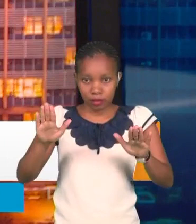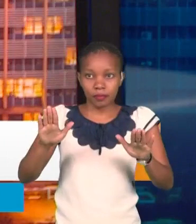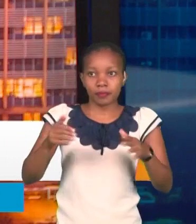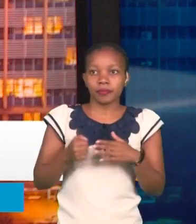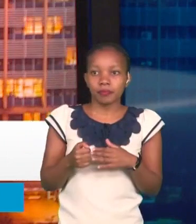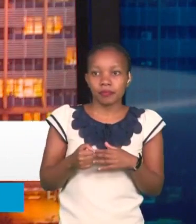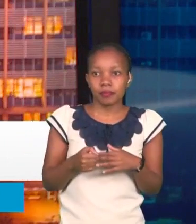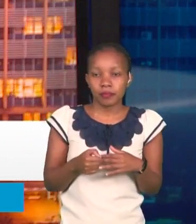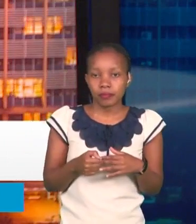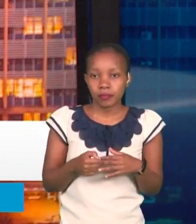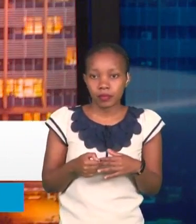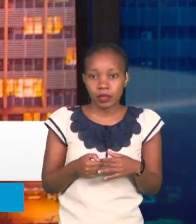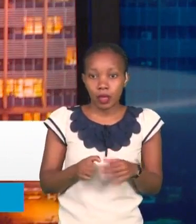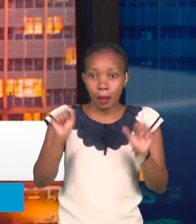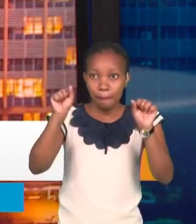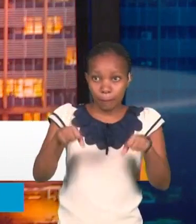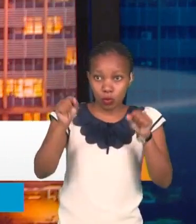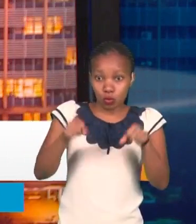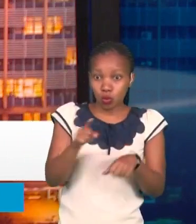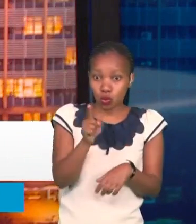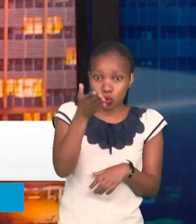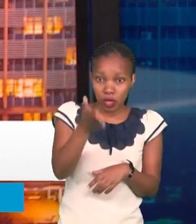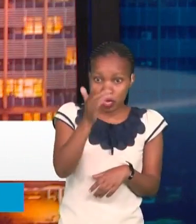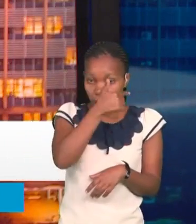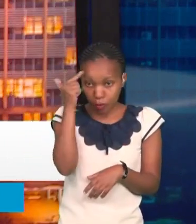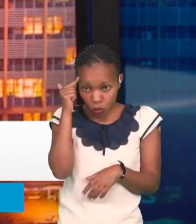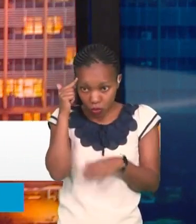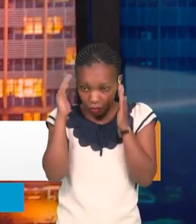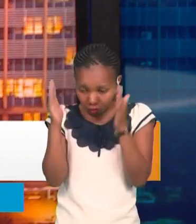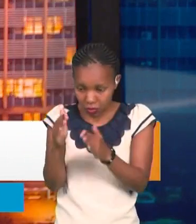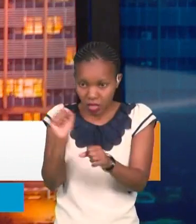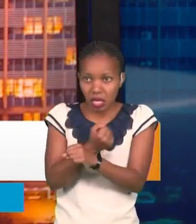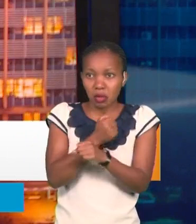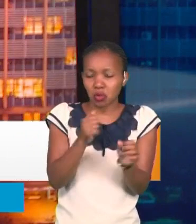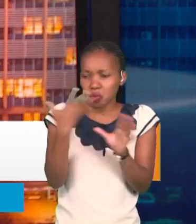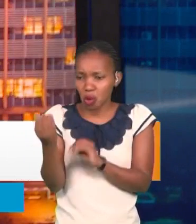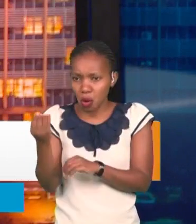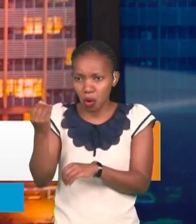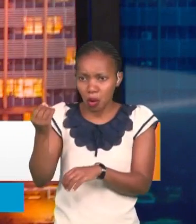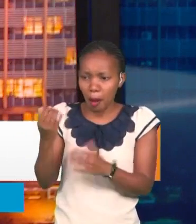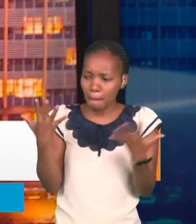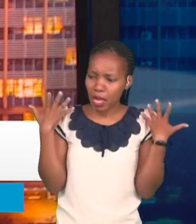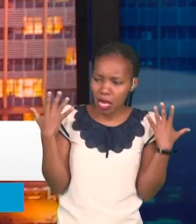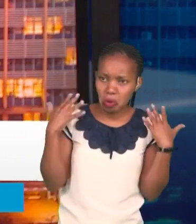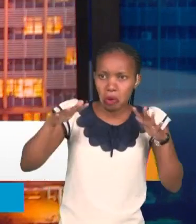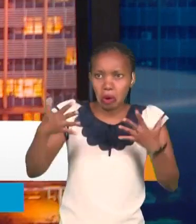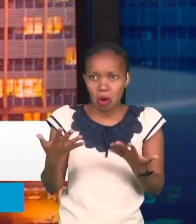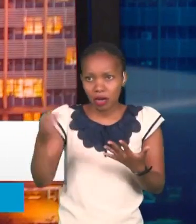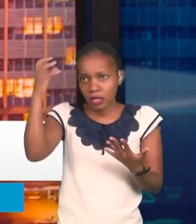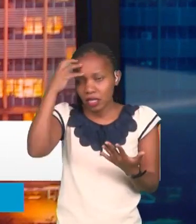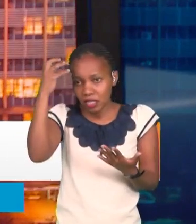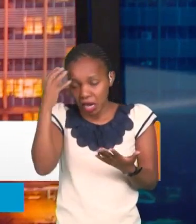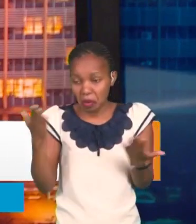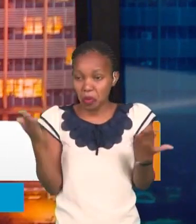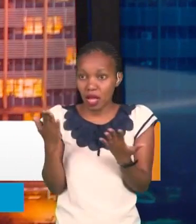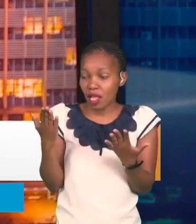Mm-hmm. You see, it's possible that you are here because of the nature of your work and commitment. You can't come with us to Meru or to Trans Nzoia Kitale, where we were last year